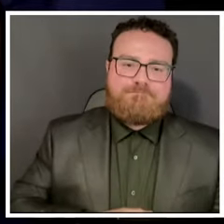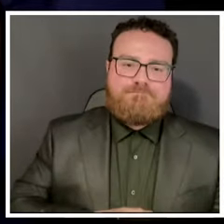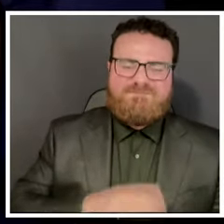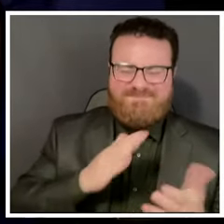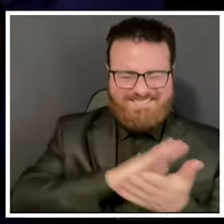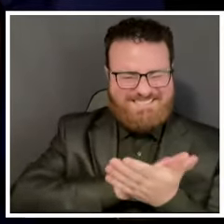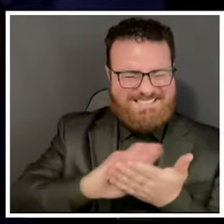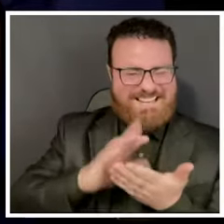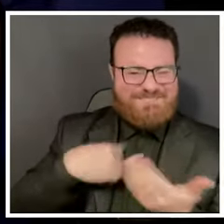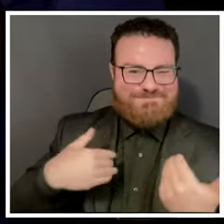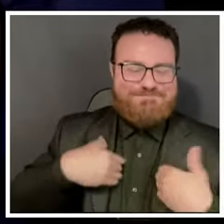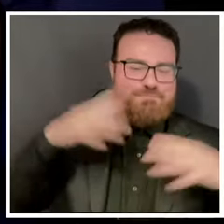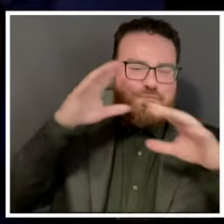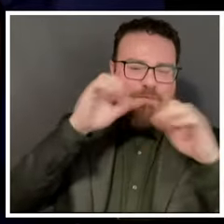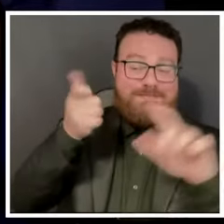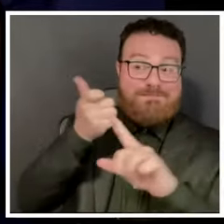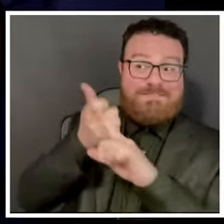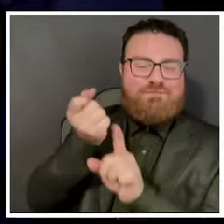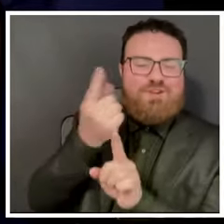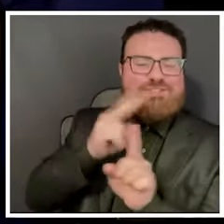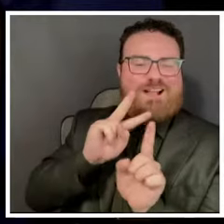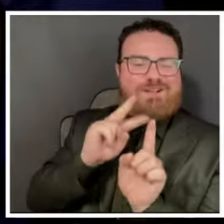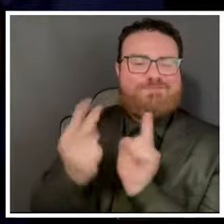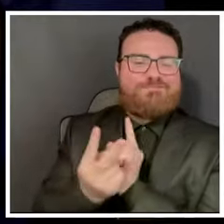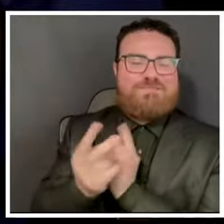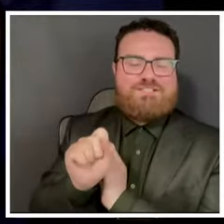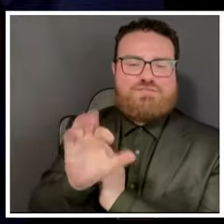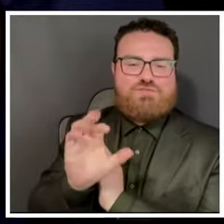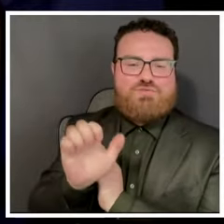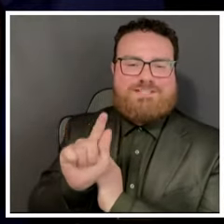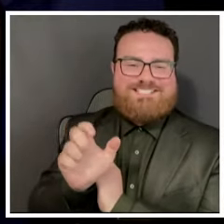Scranton. Yes, yes.